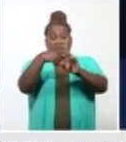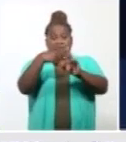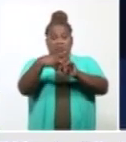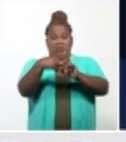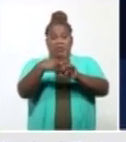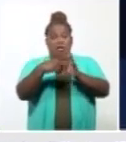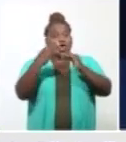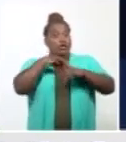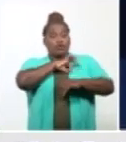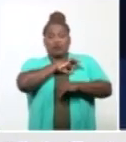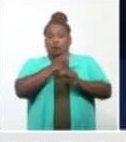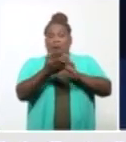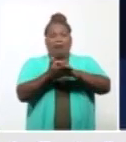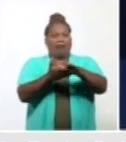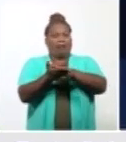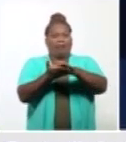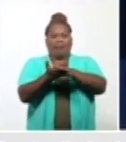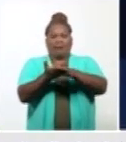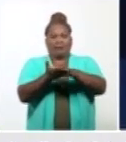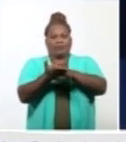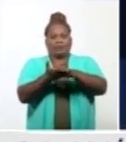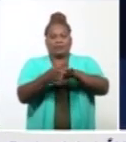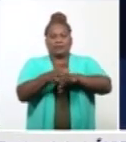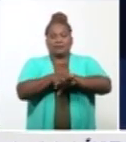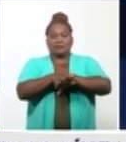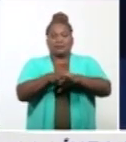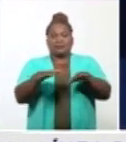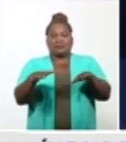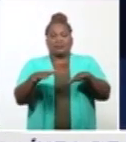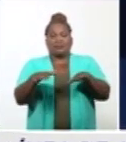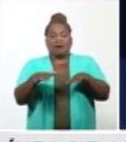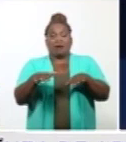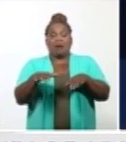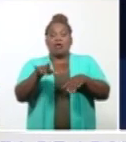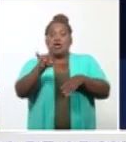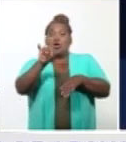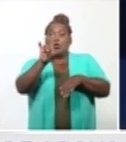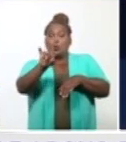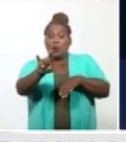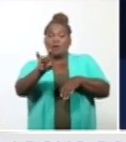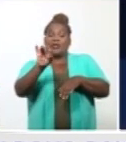5 of the positive cases were asymptomatic, and thus